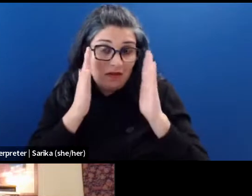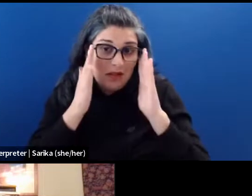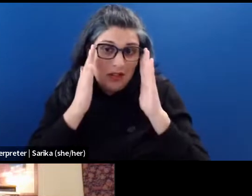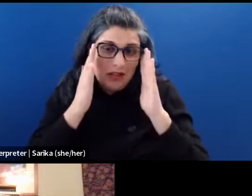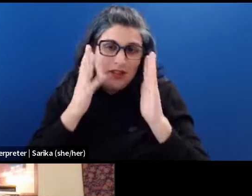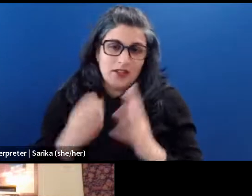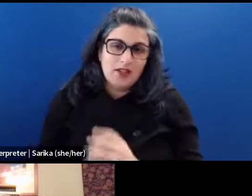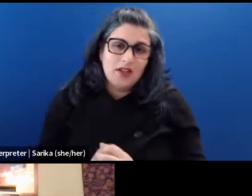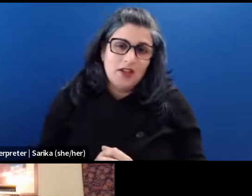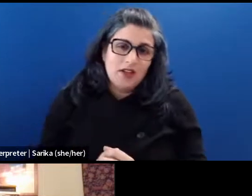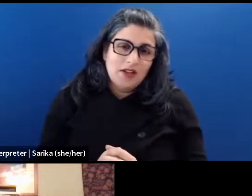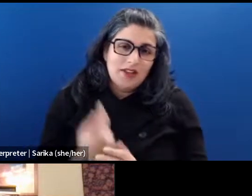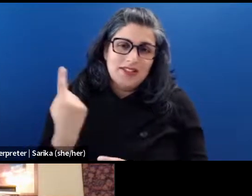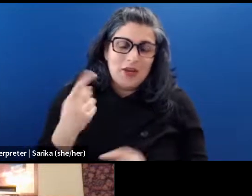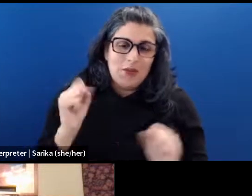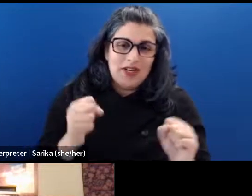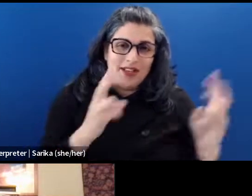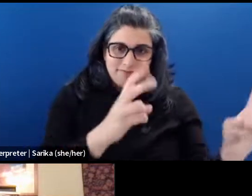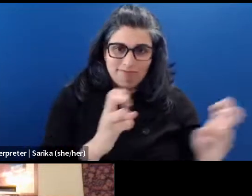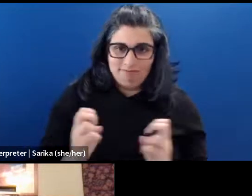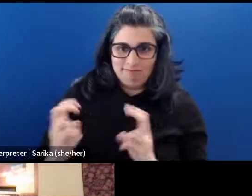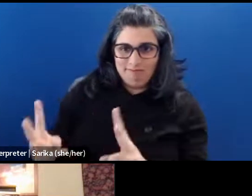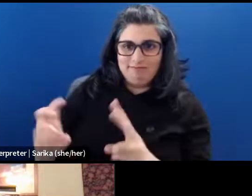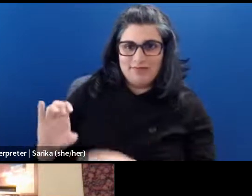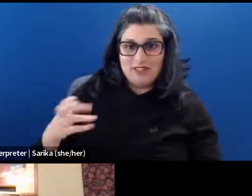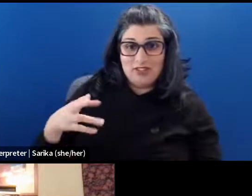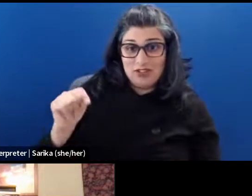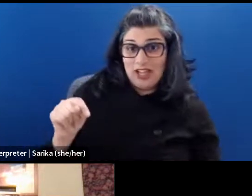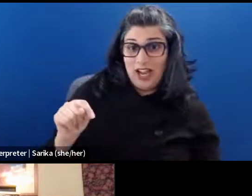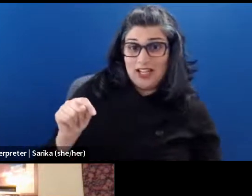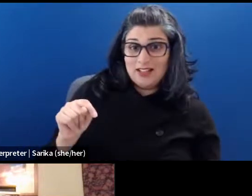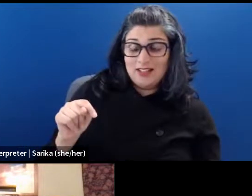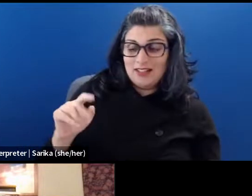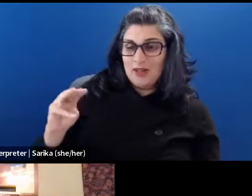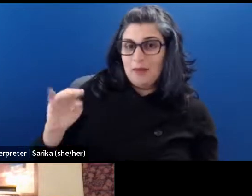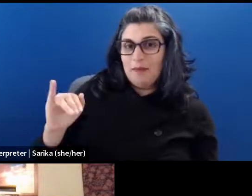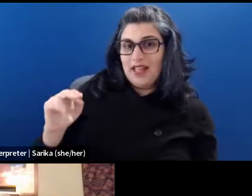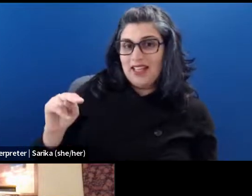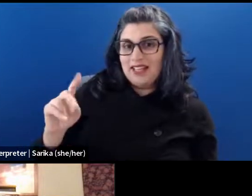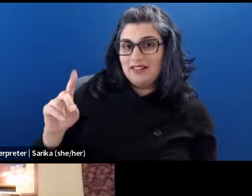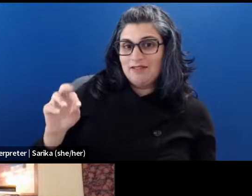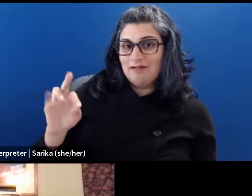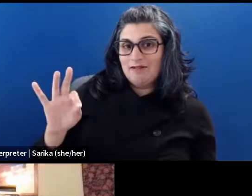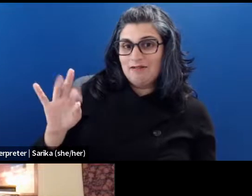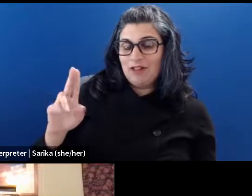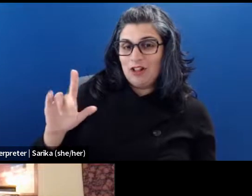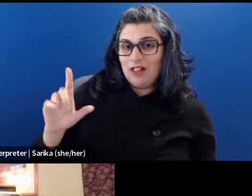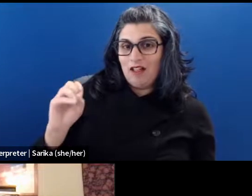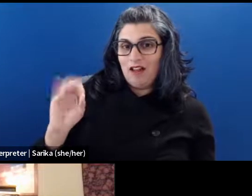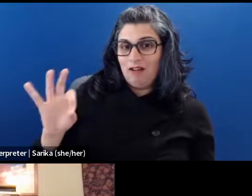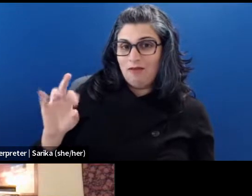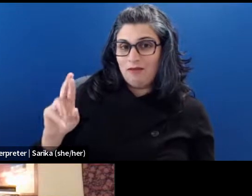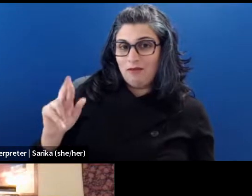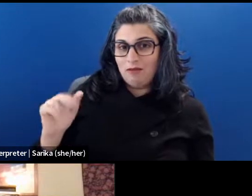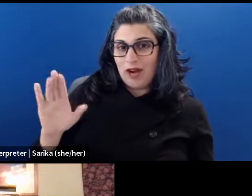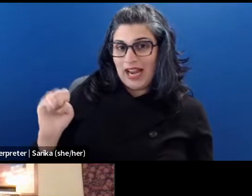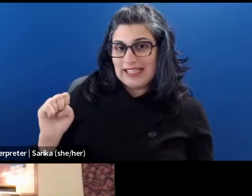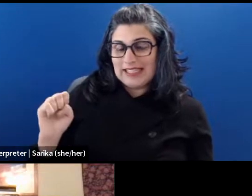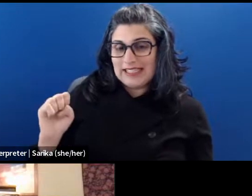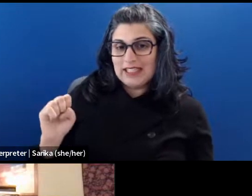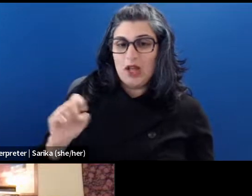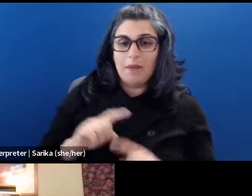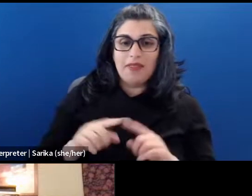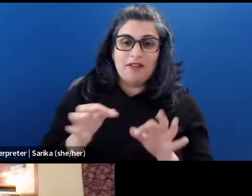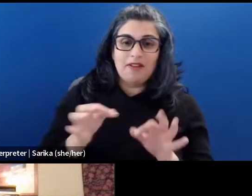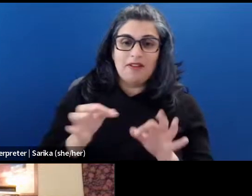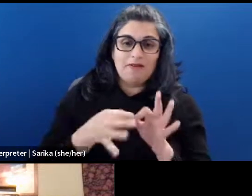maybe Peace or someone can put that into the chat, Mindful of Race. But the phrases I used were actually